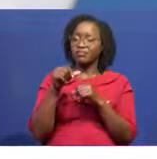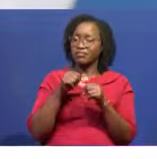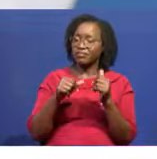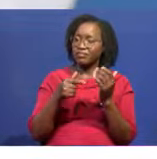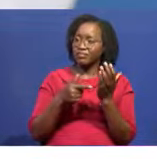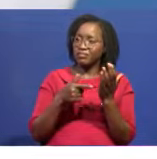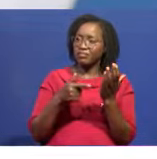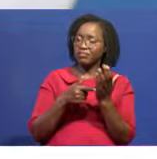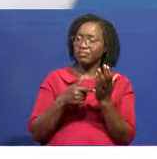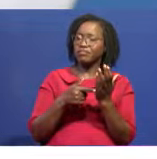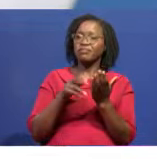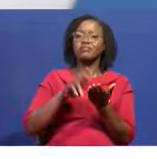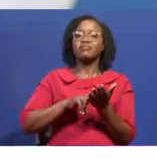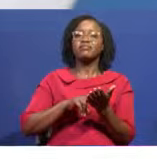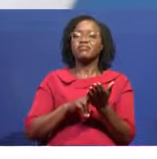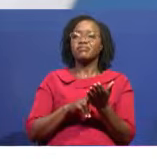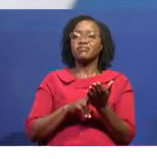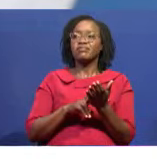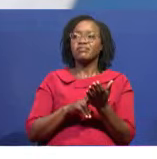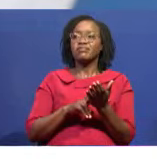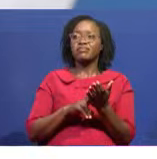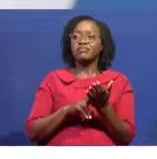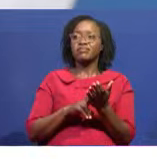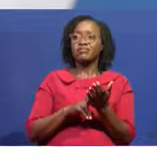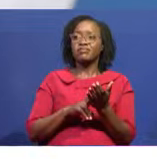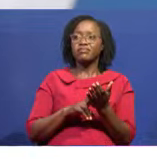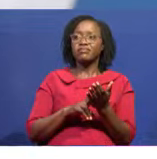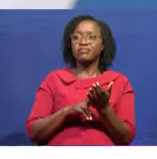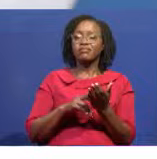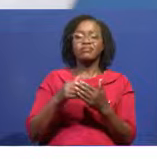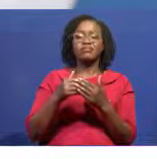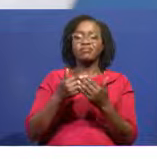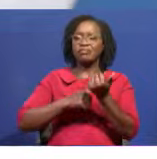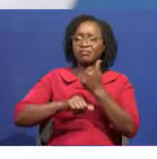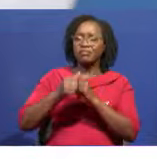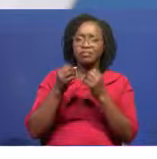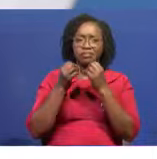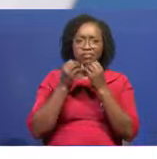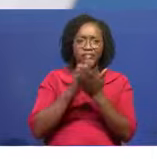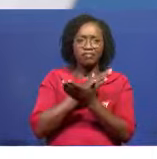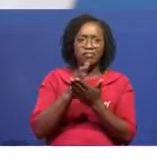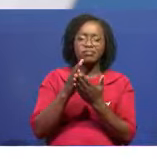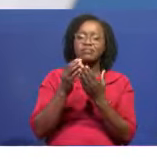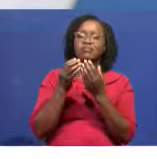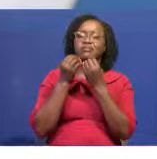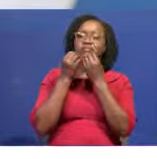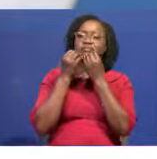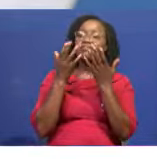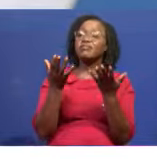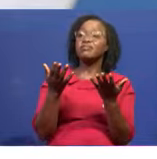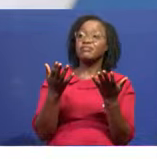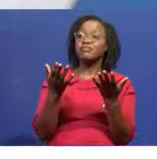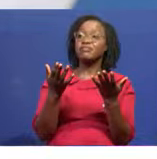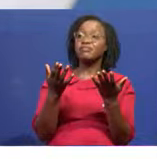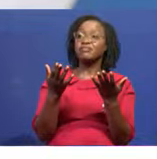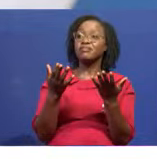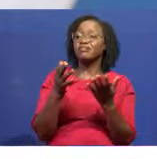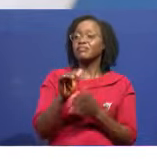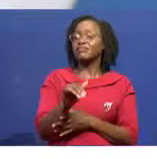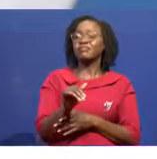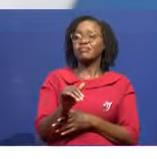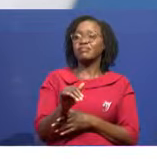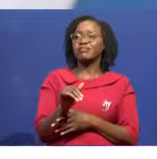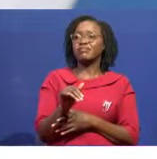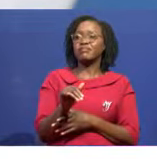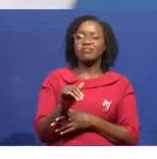all this information is basically on what we usually call proactive disclosure of information. So proactive disclosure of information is information that